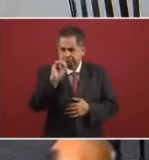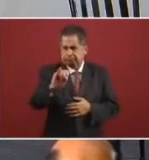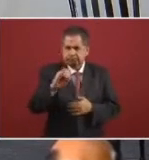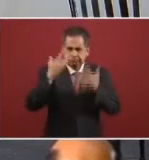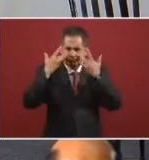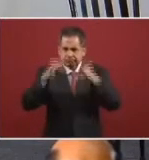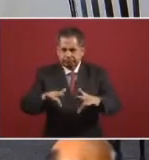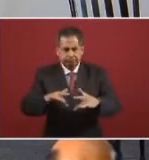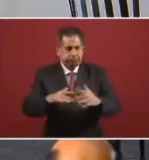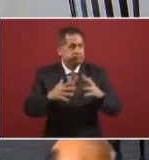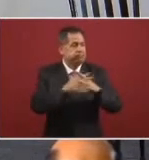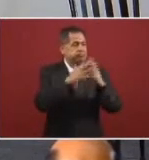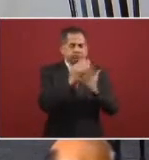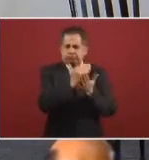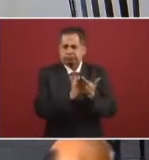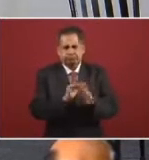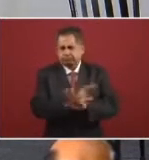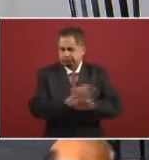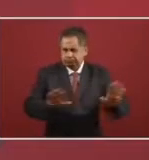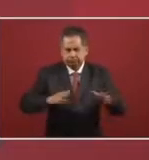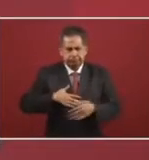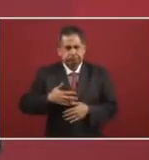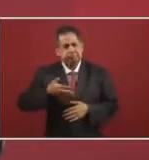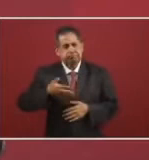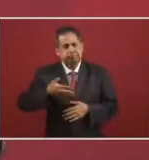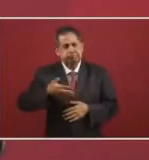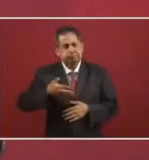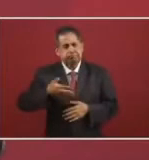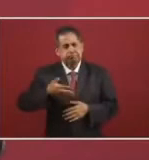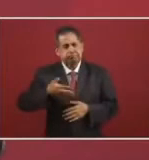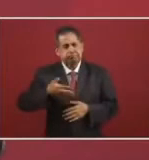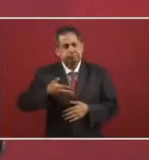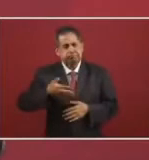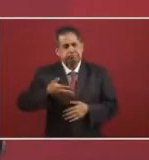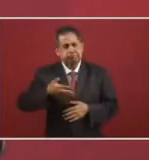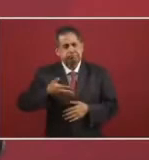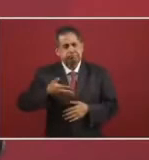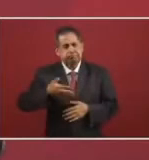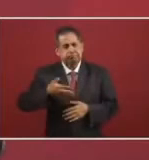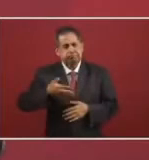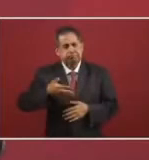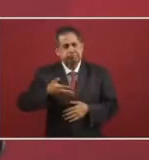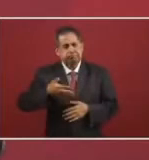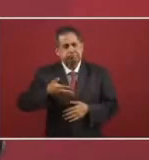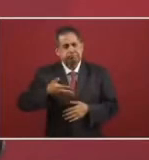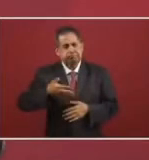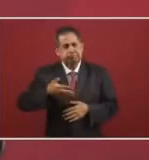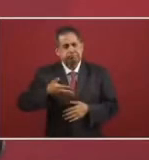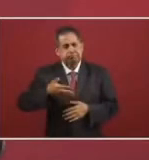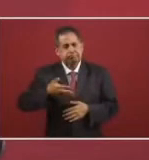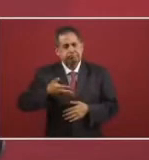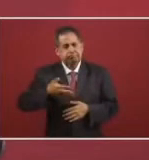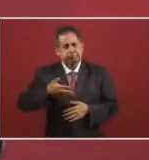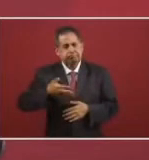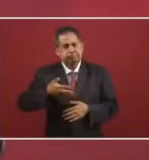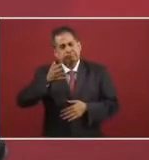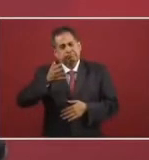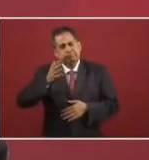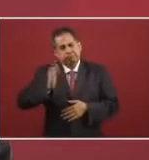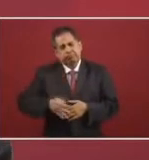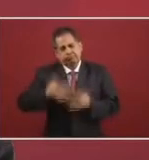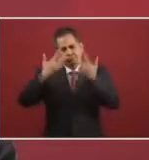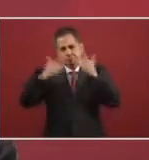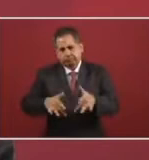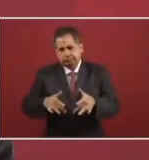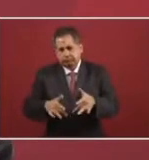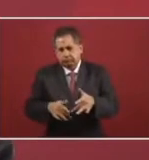Por consiguiente, es un golpe. But because of that, it is considered a coup. Porque